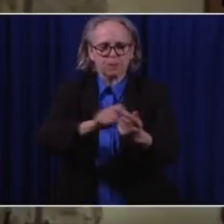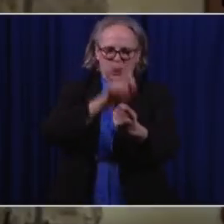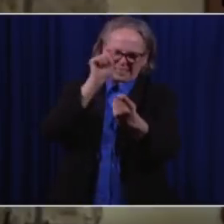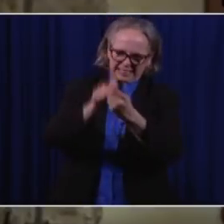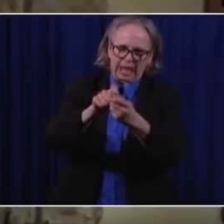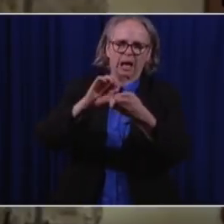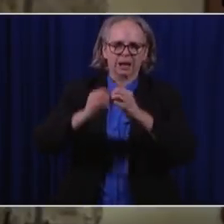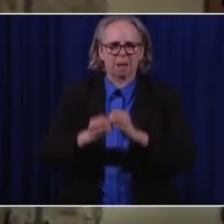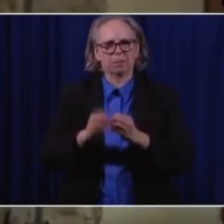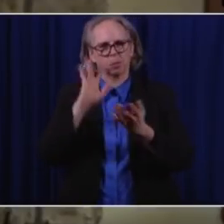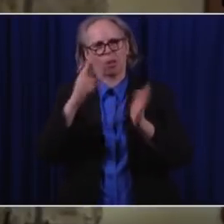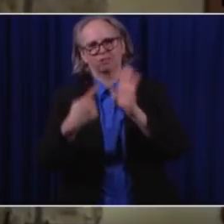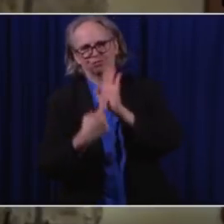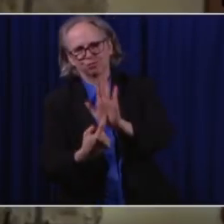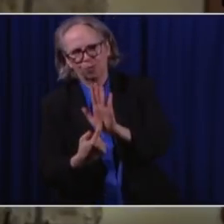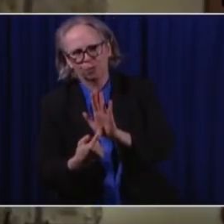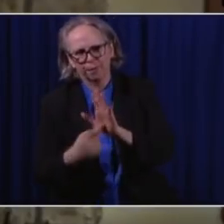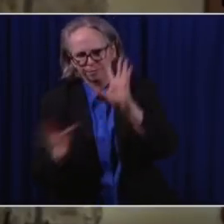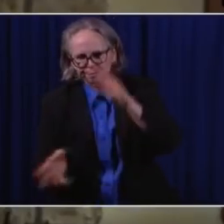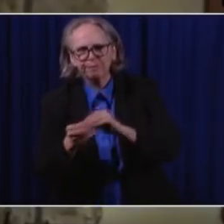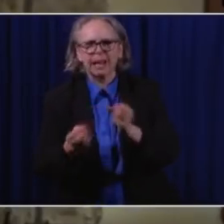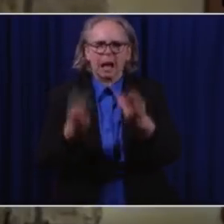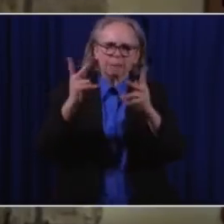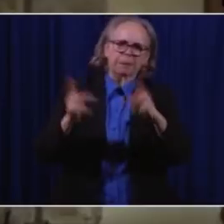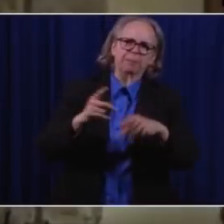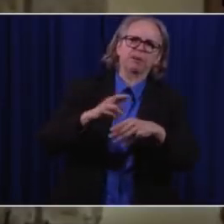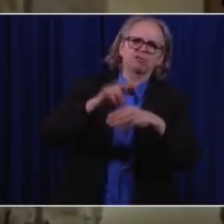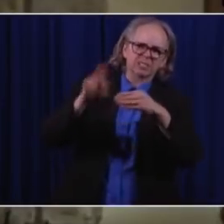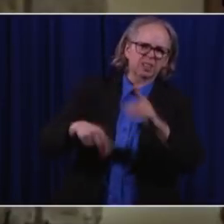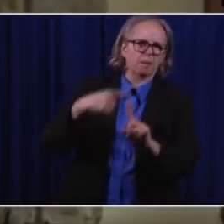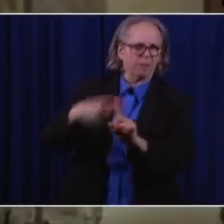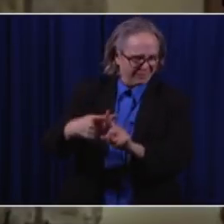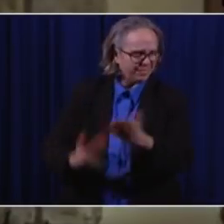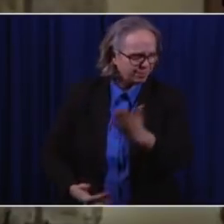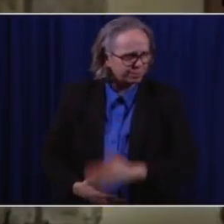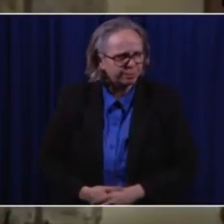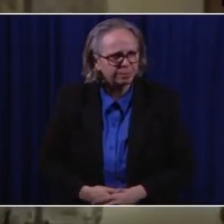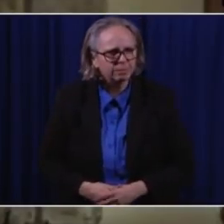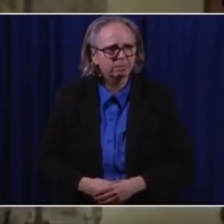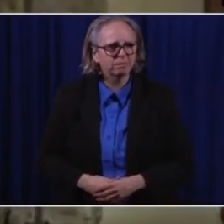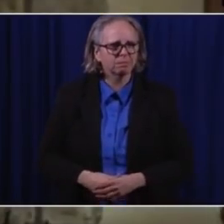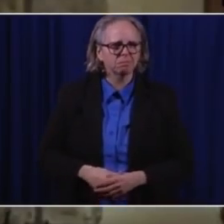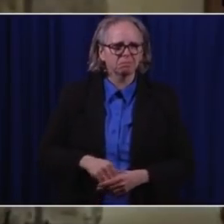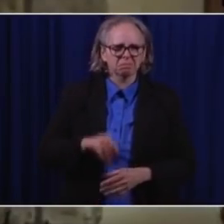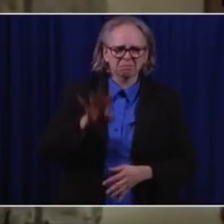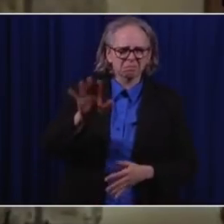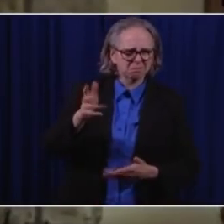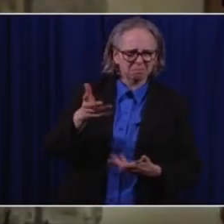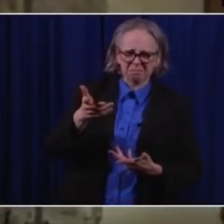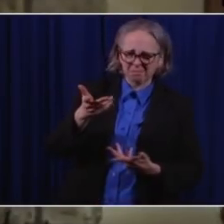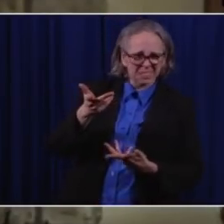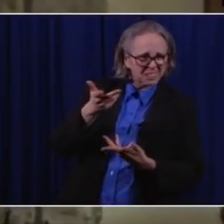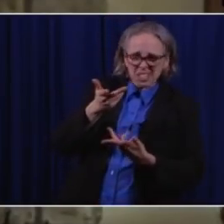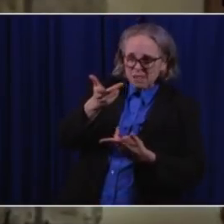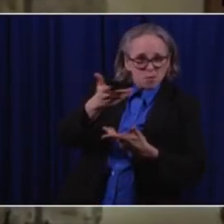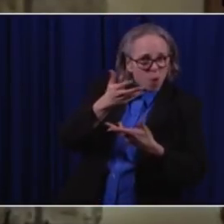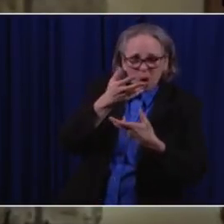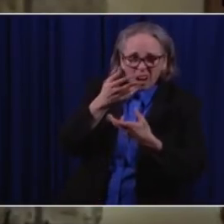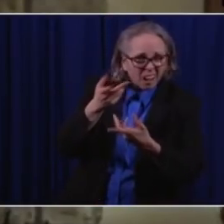say for those who don't want to rely on case numbers, and we're going to try to continue to give you the best case numbers we